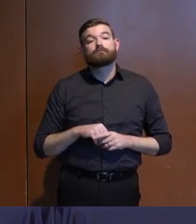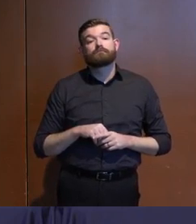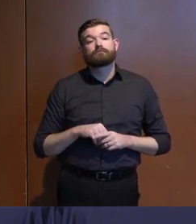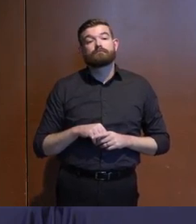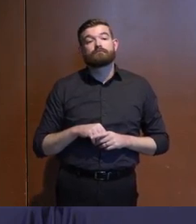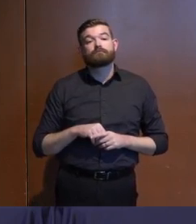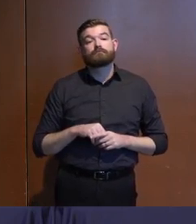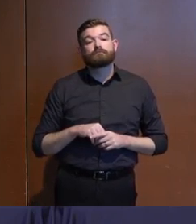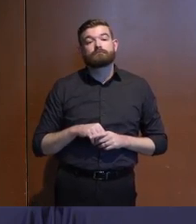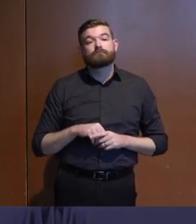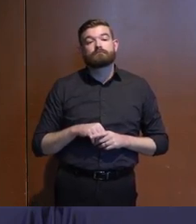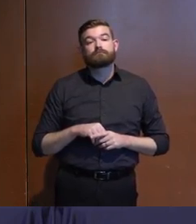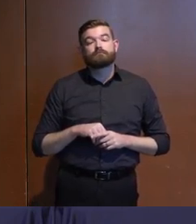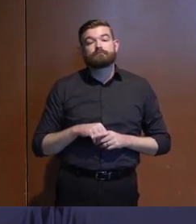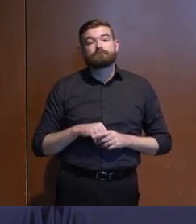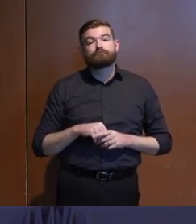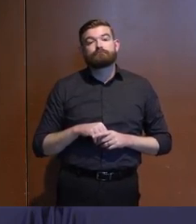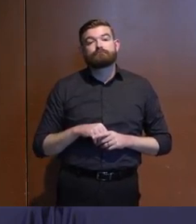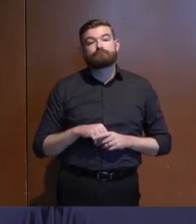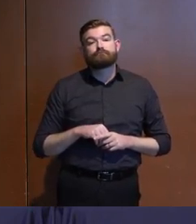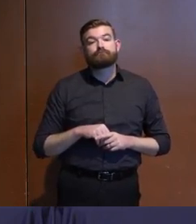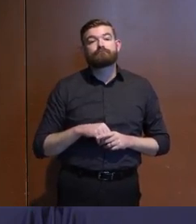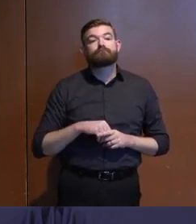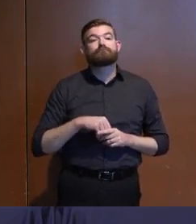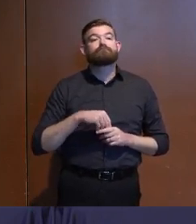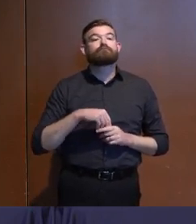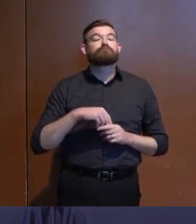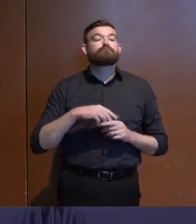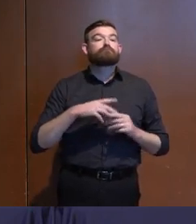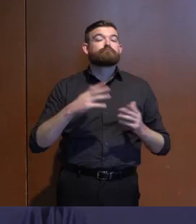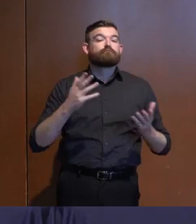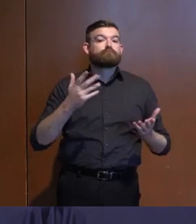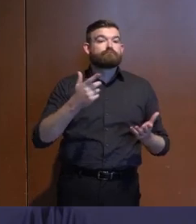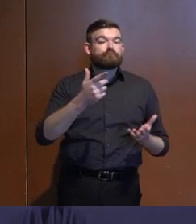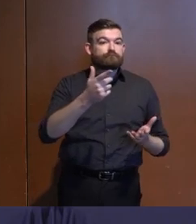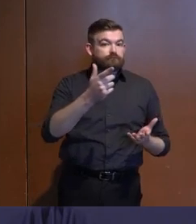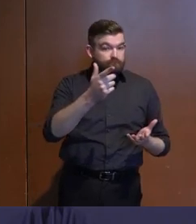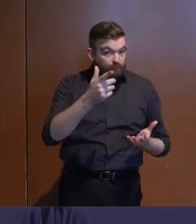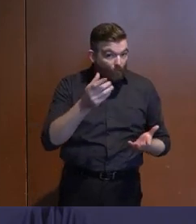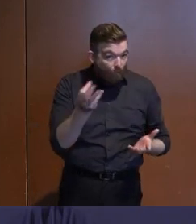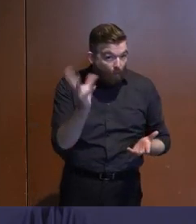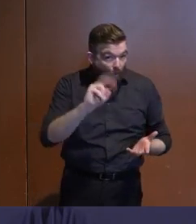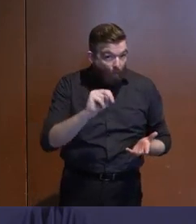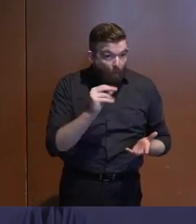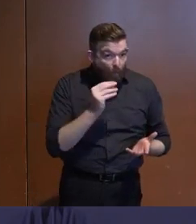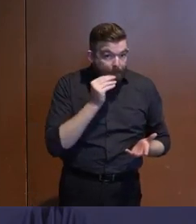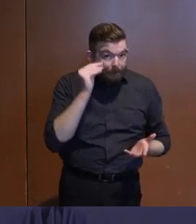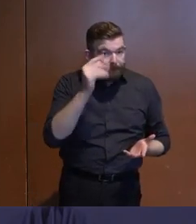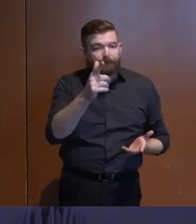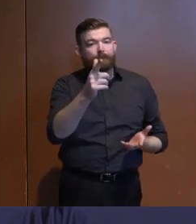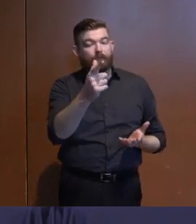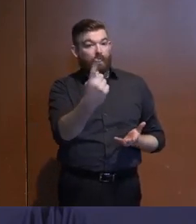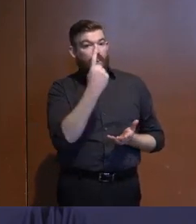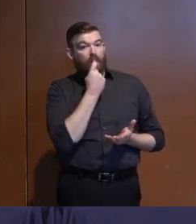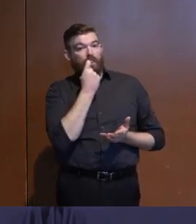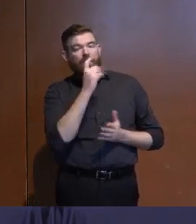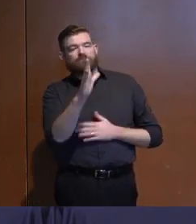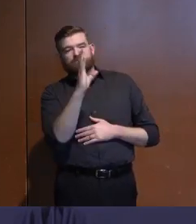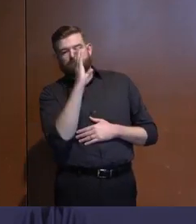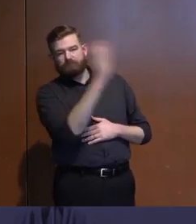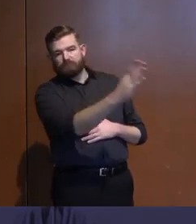of information for you, the first port of call, if you're a homeowner, should be contacting your lender directly to